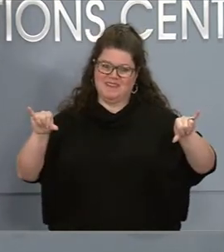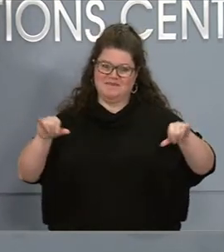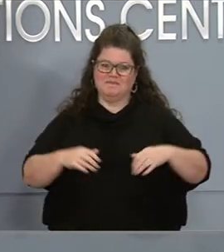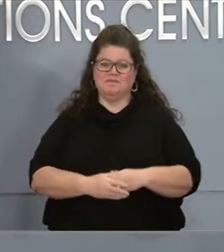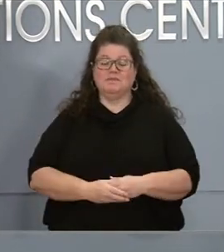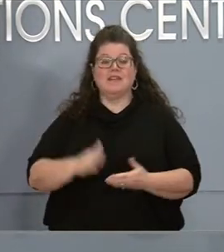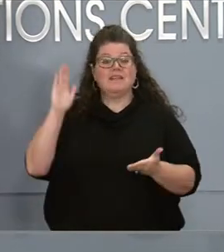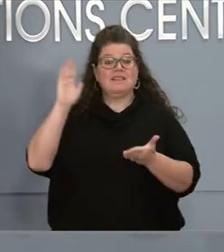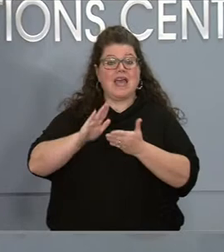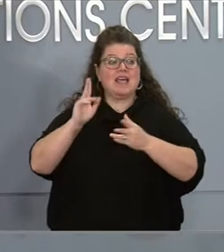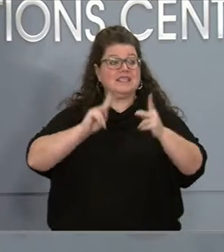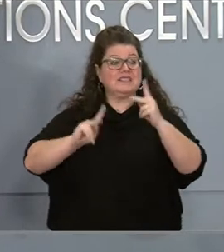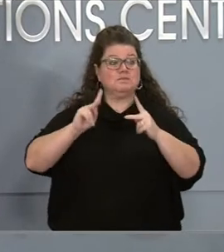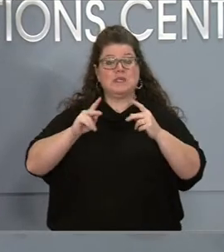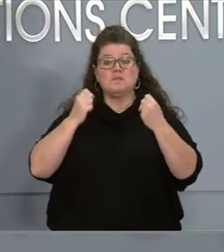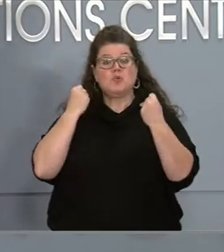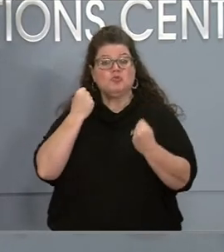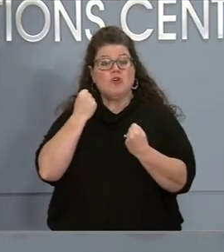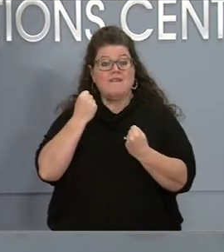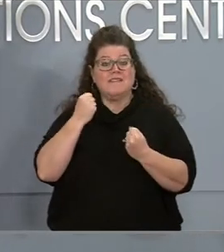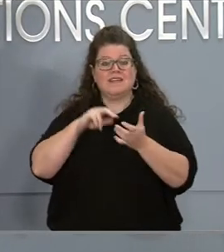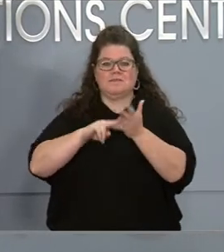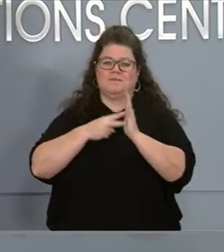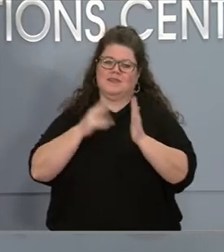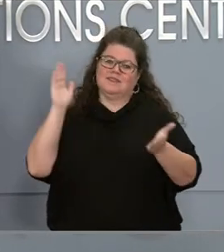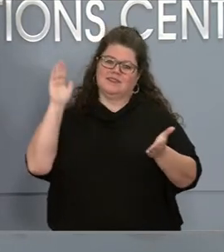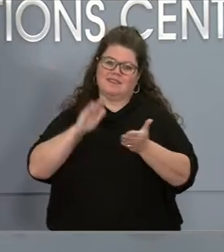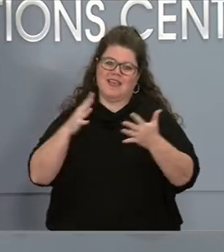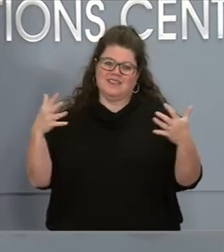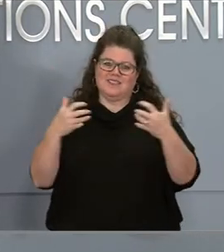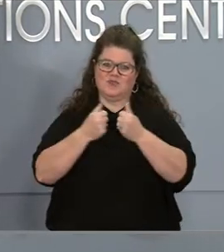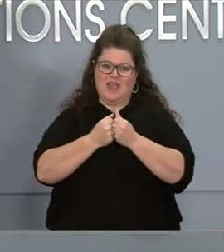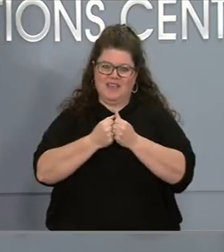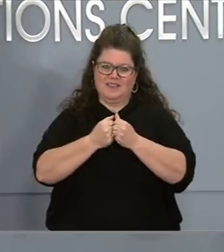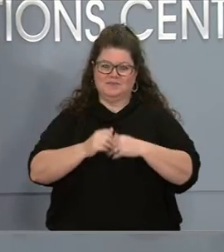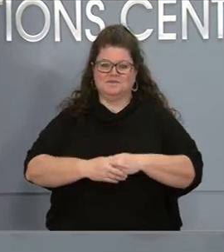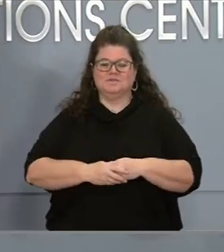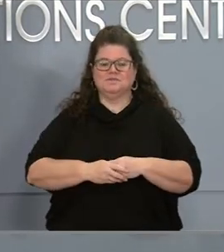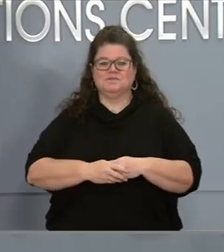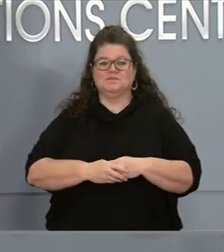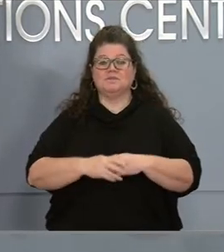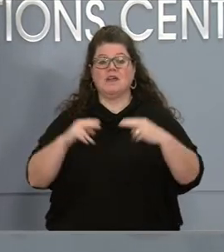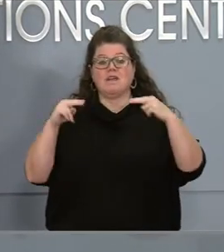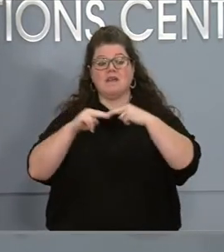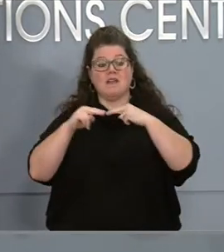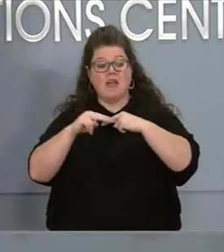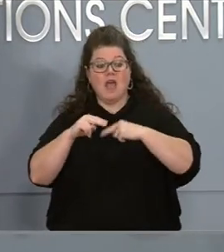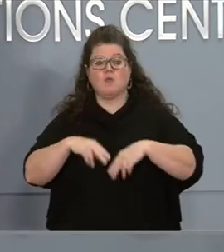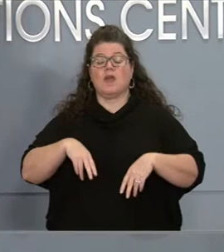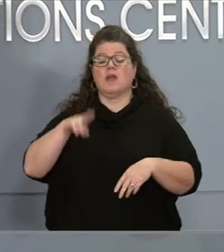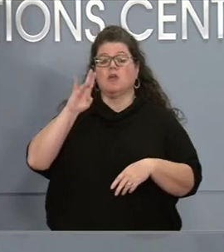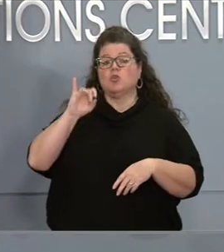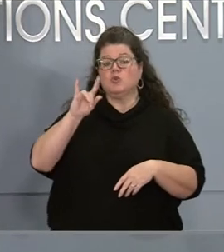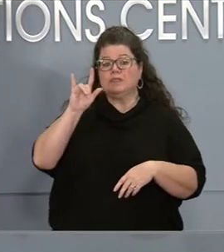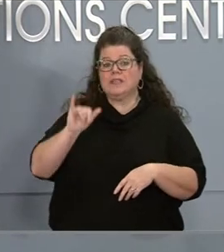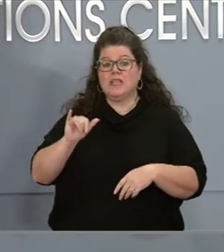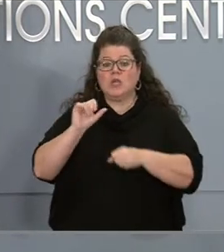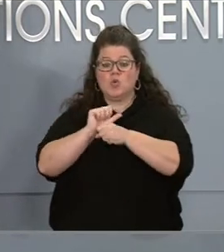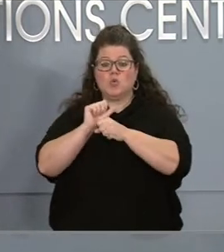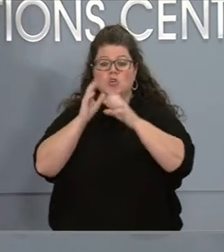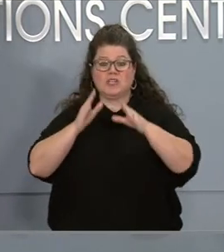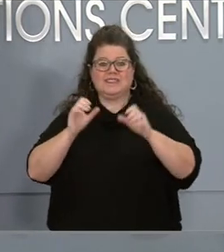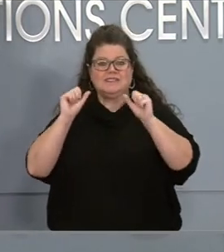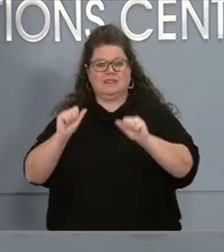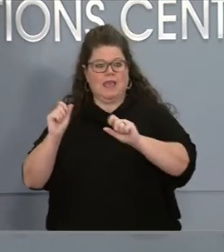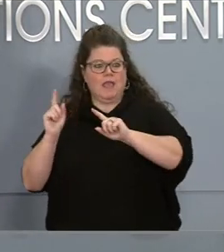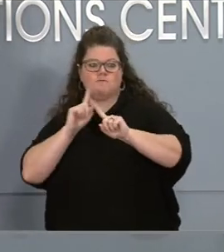on the road means fewer car crashes. Plus, it allows highway crews and utility workers to get